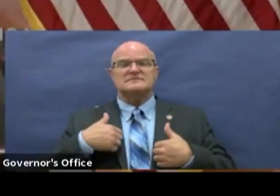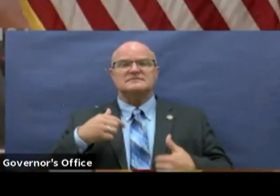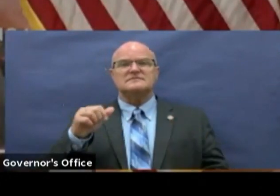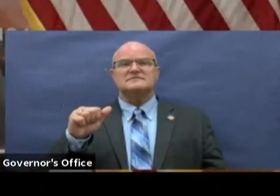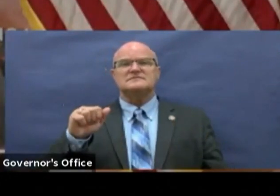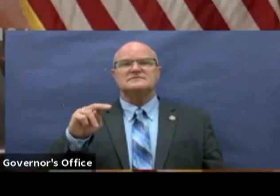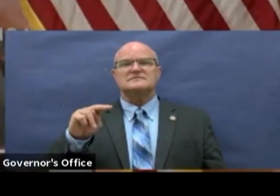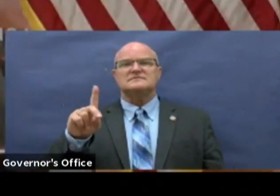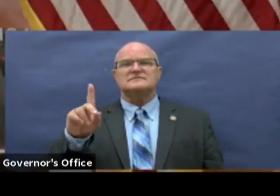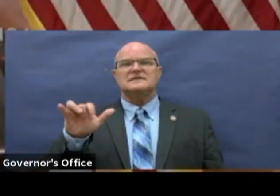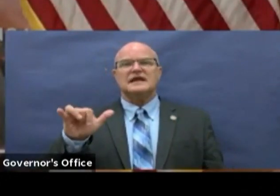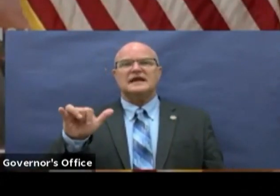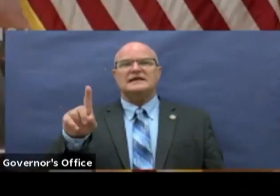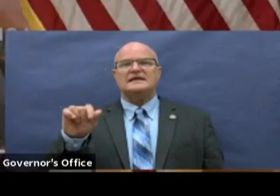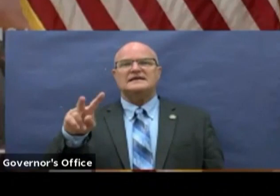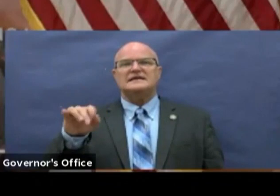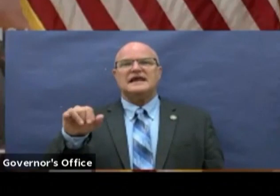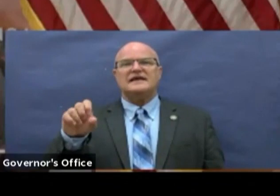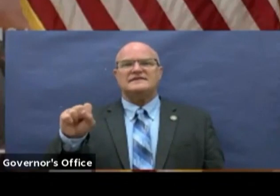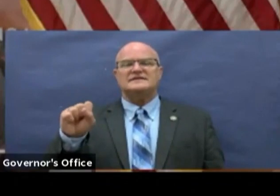the Democrat Gazette.